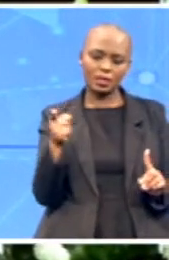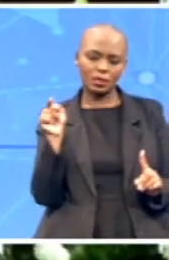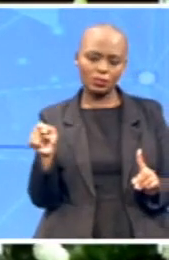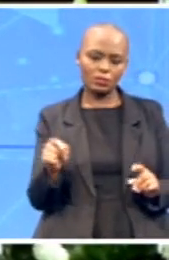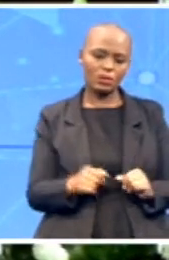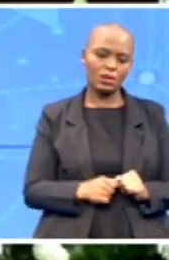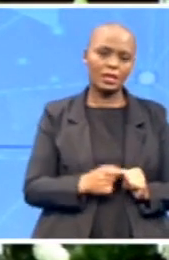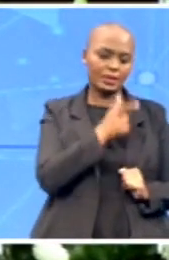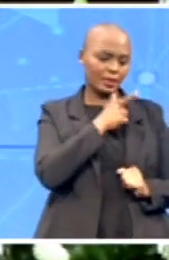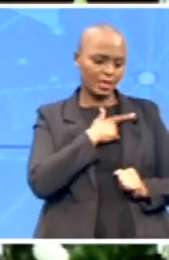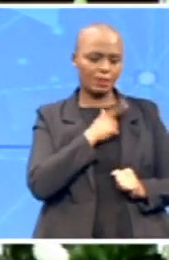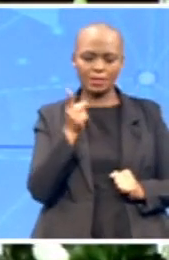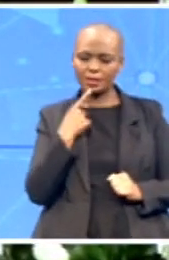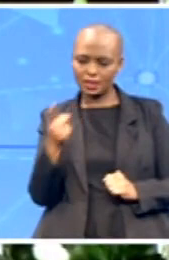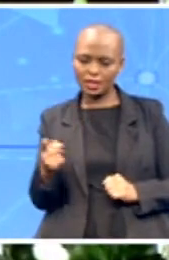he said,